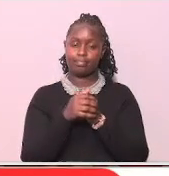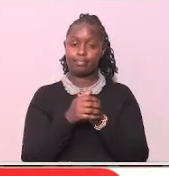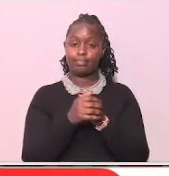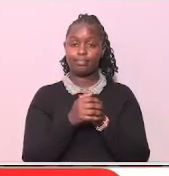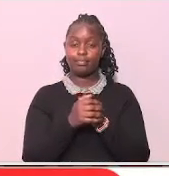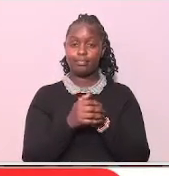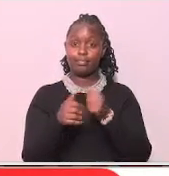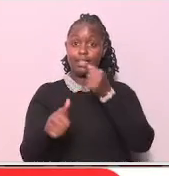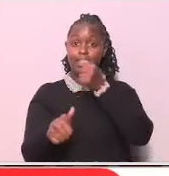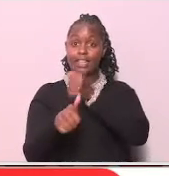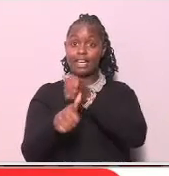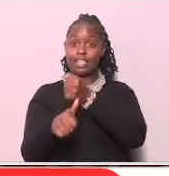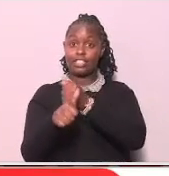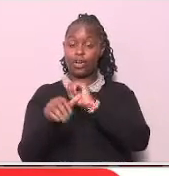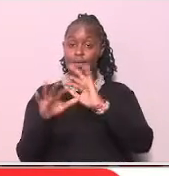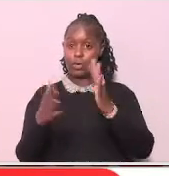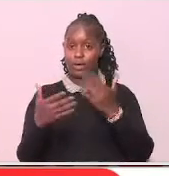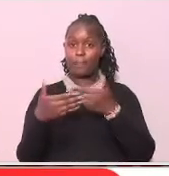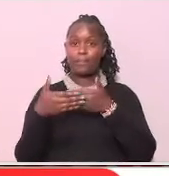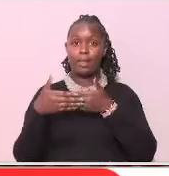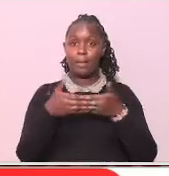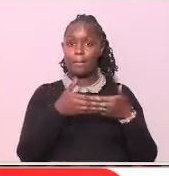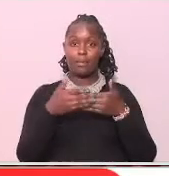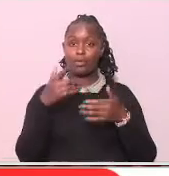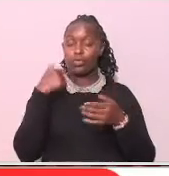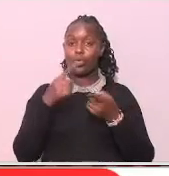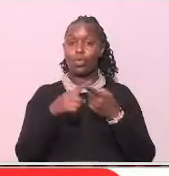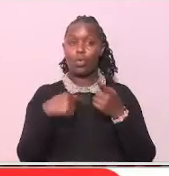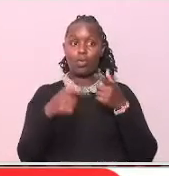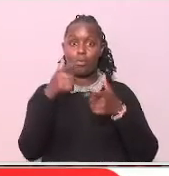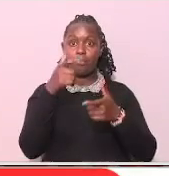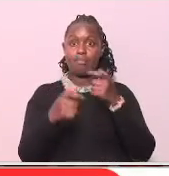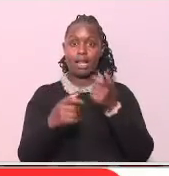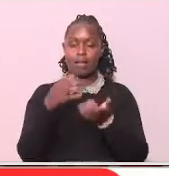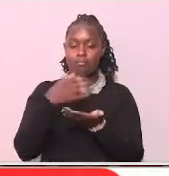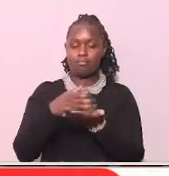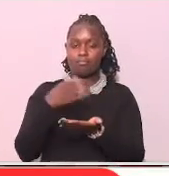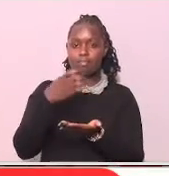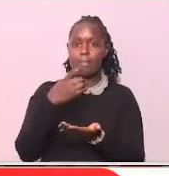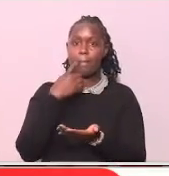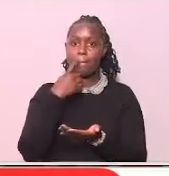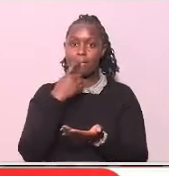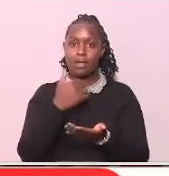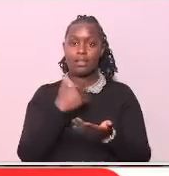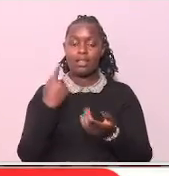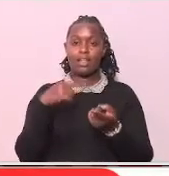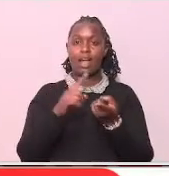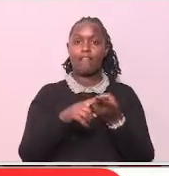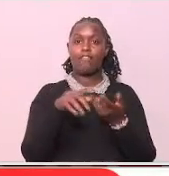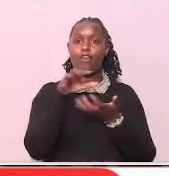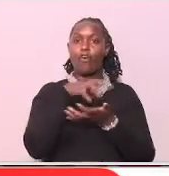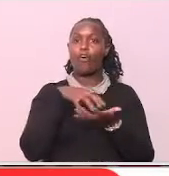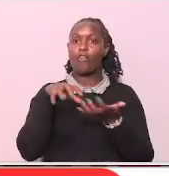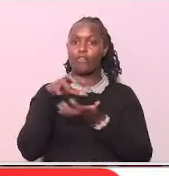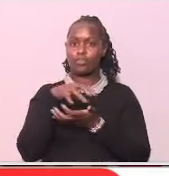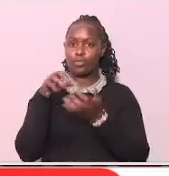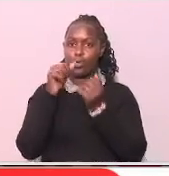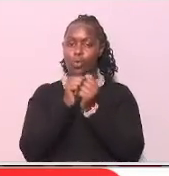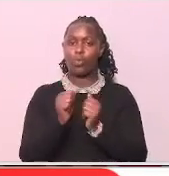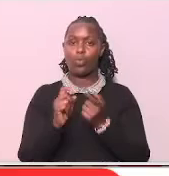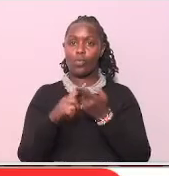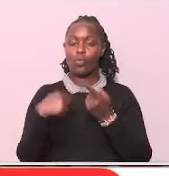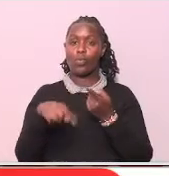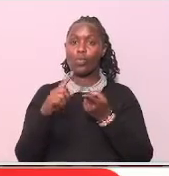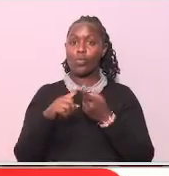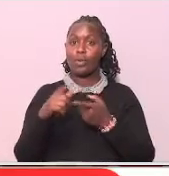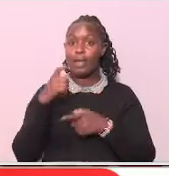concerned is that babies that are bottle fed, they have what we call a nipple confusion, or they are likely to suffer. They